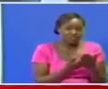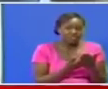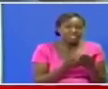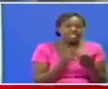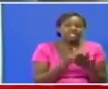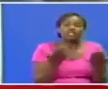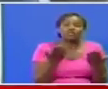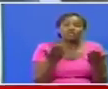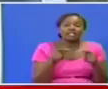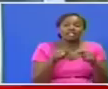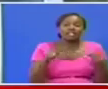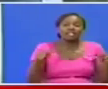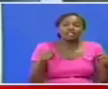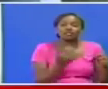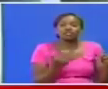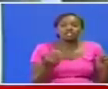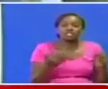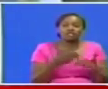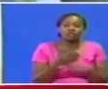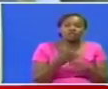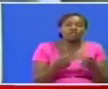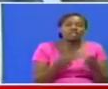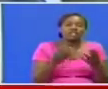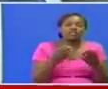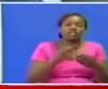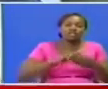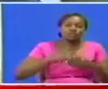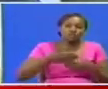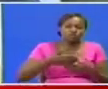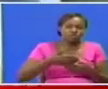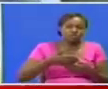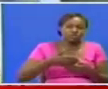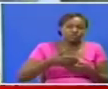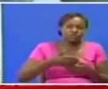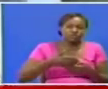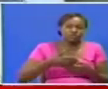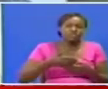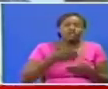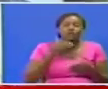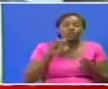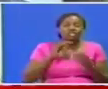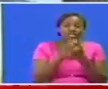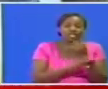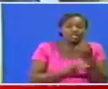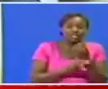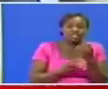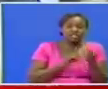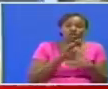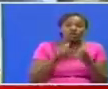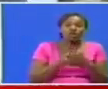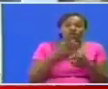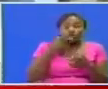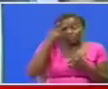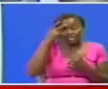lie to our children about giving them laptops. I want a country where all parents love